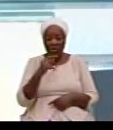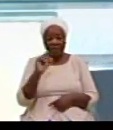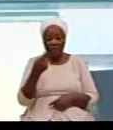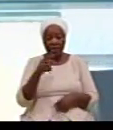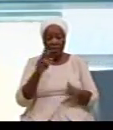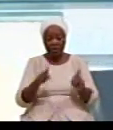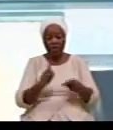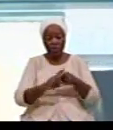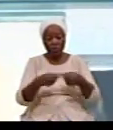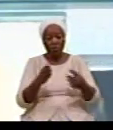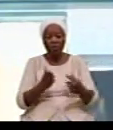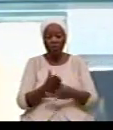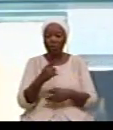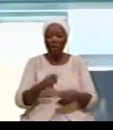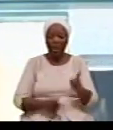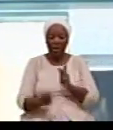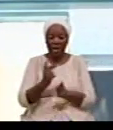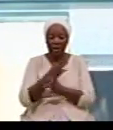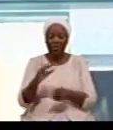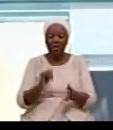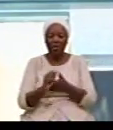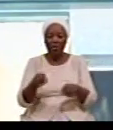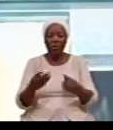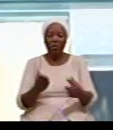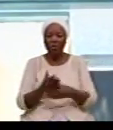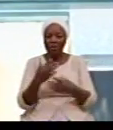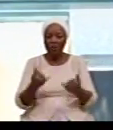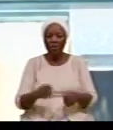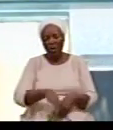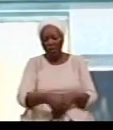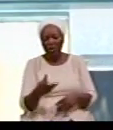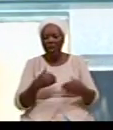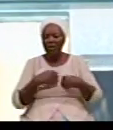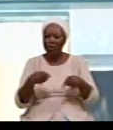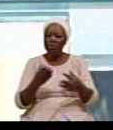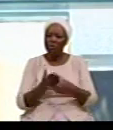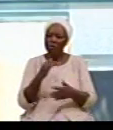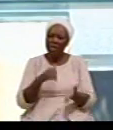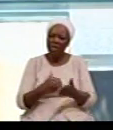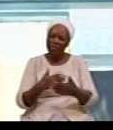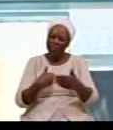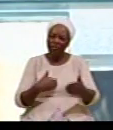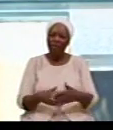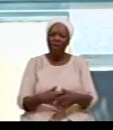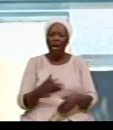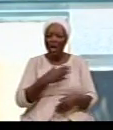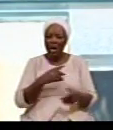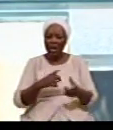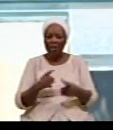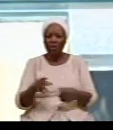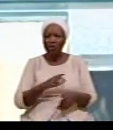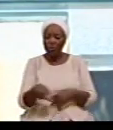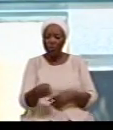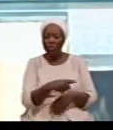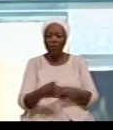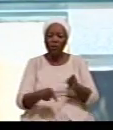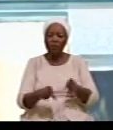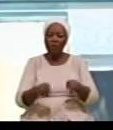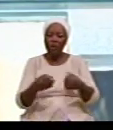through the kind of thing you're going through. Others have gone through, and they went through